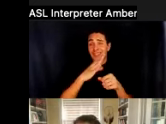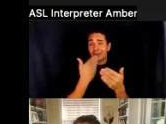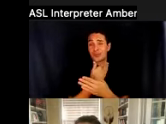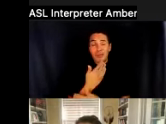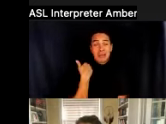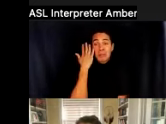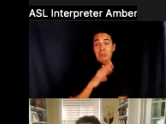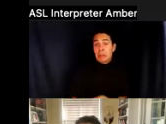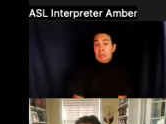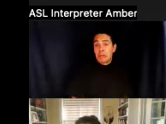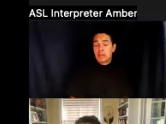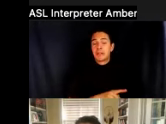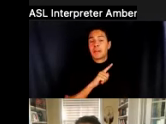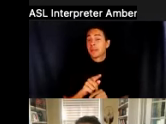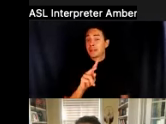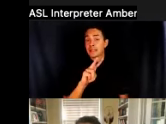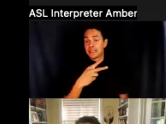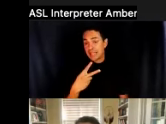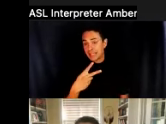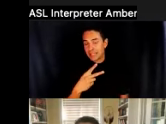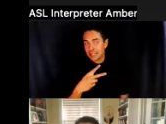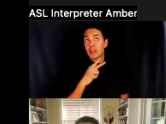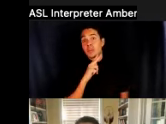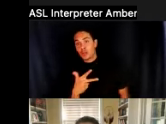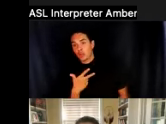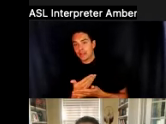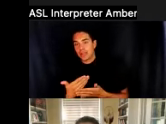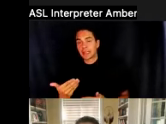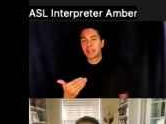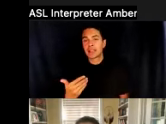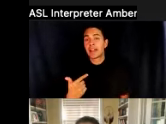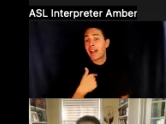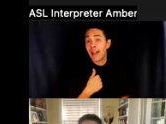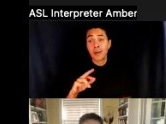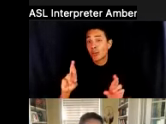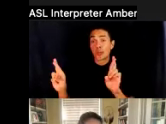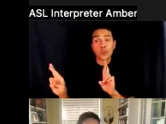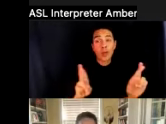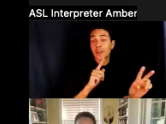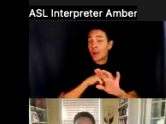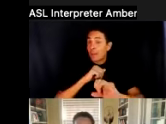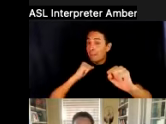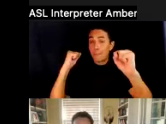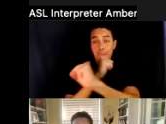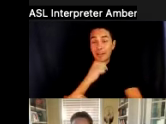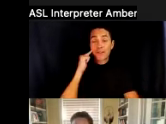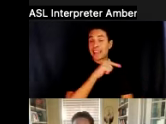Right. Second, and the third thing is I was ready to battle for this